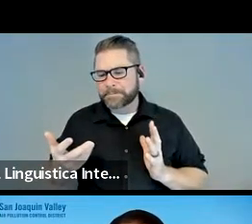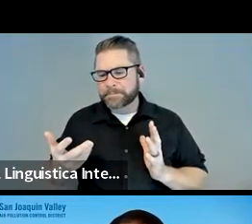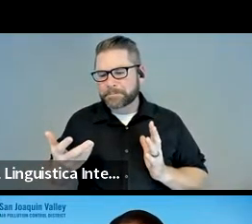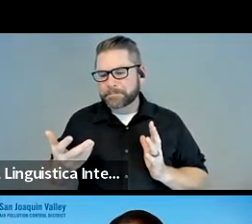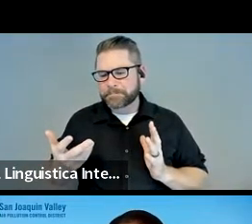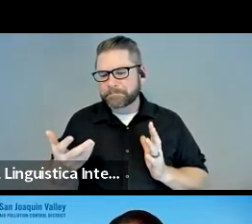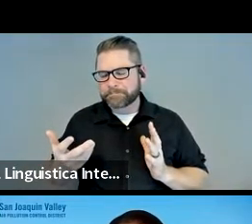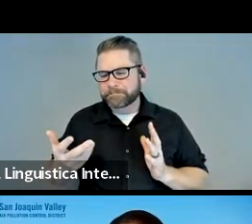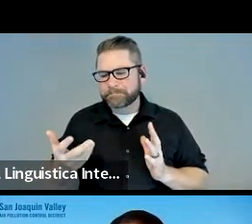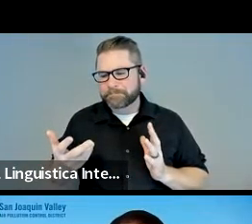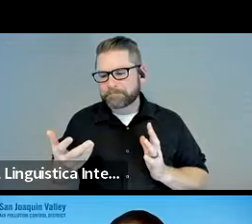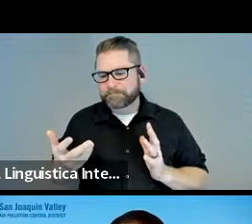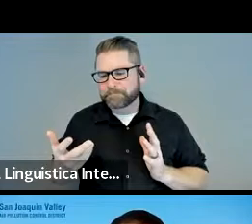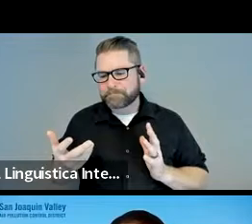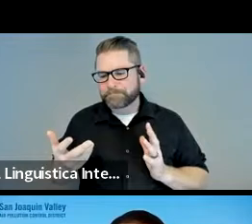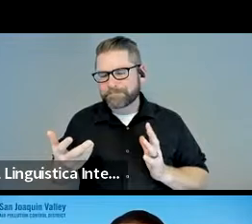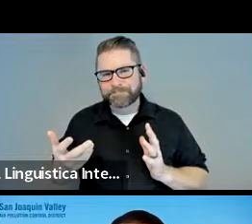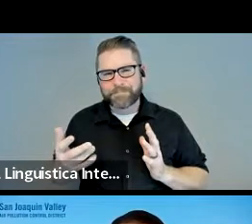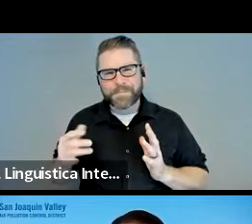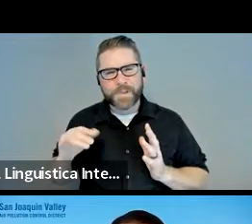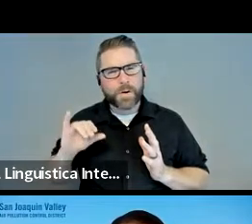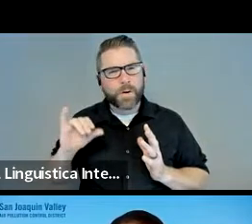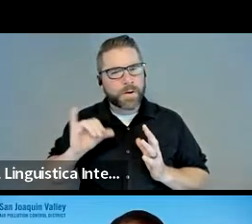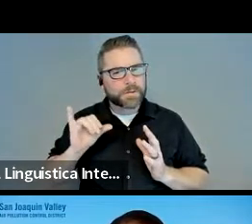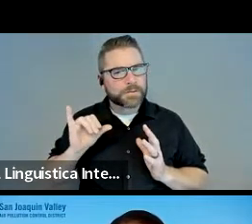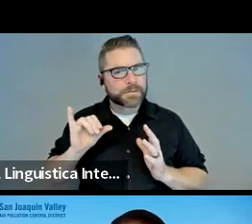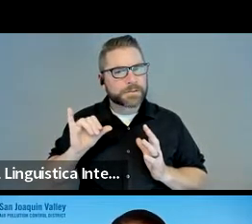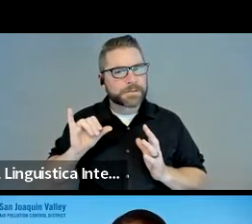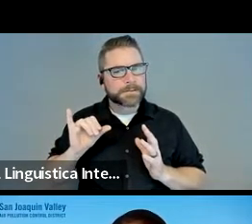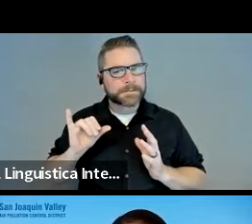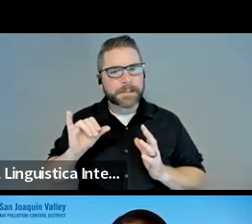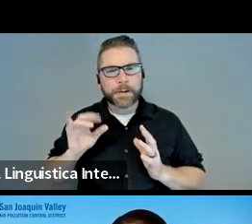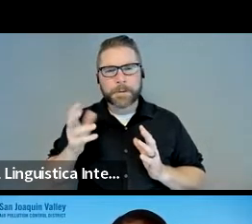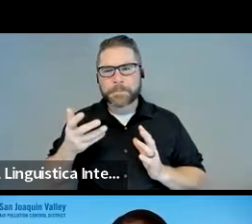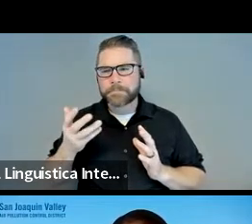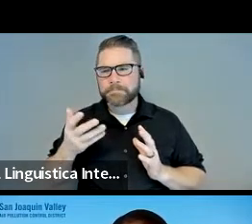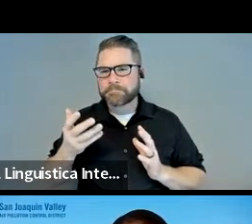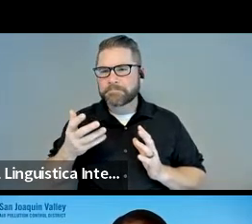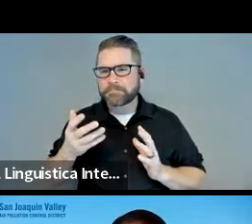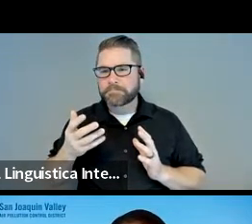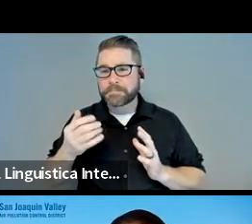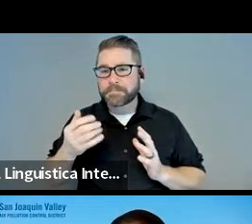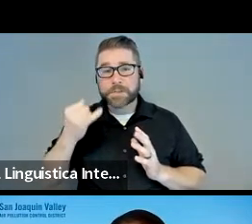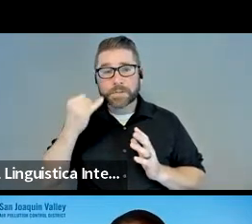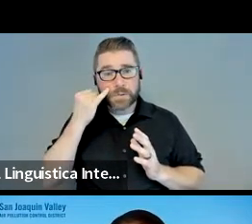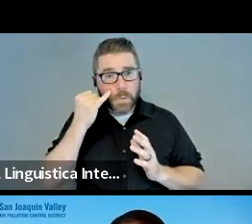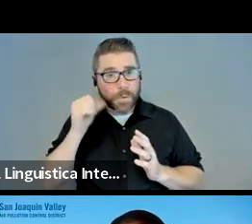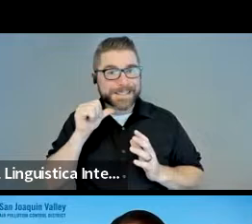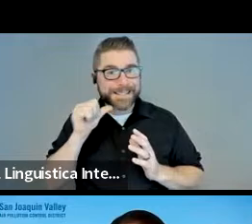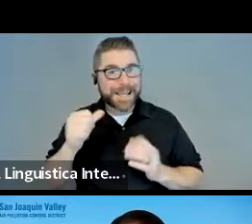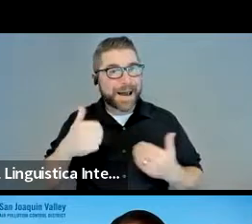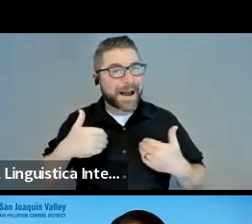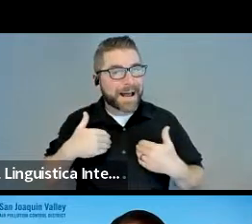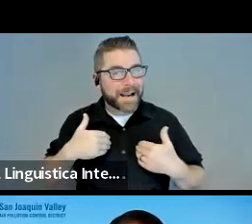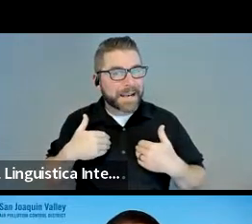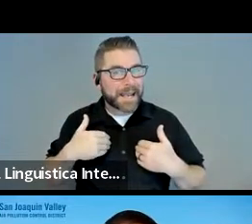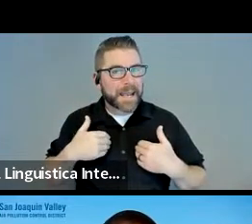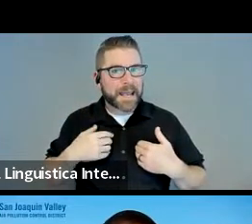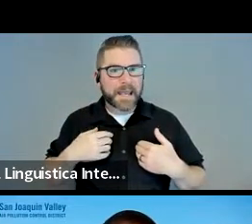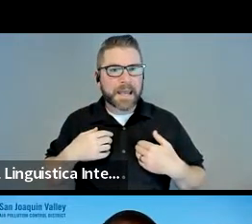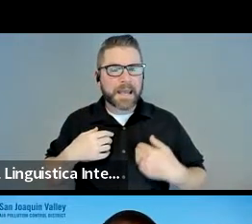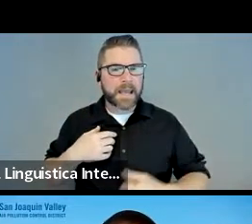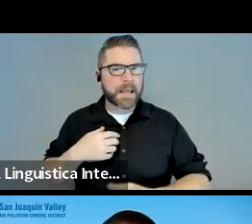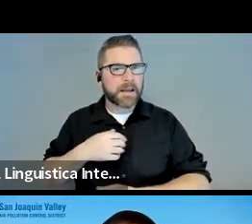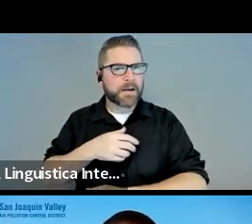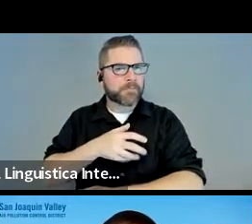and just the stamina that you cannot walk too far in order to get some